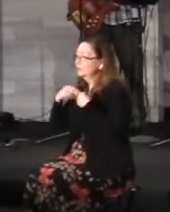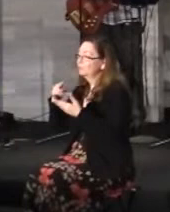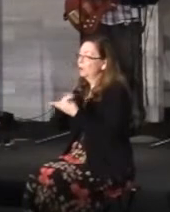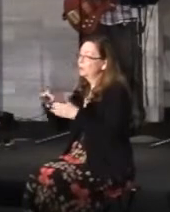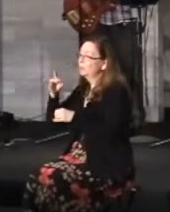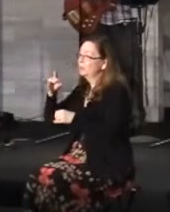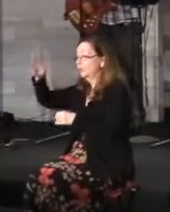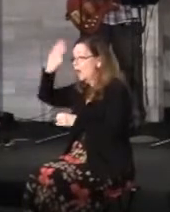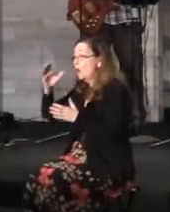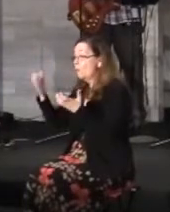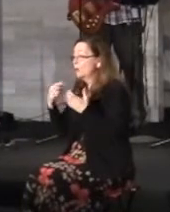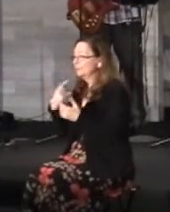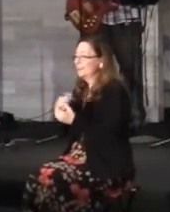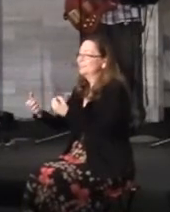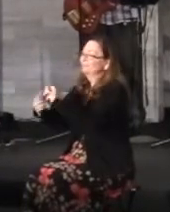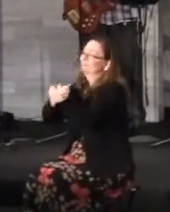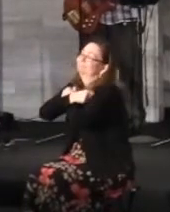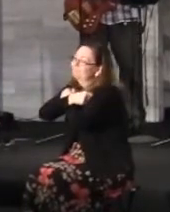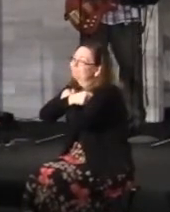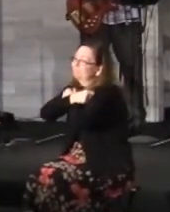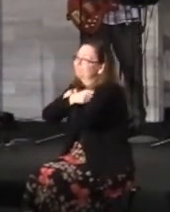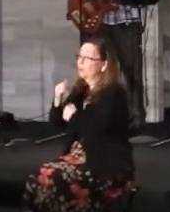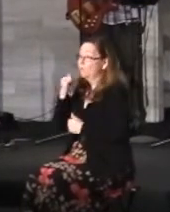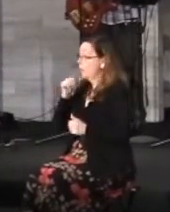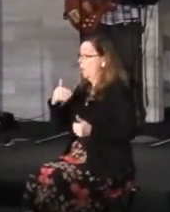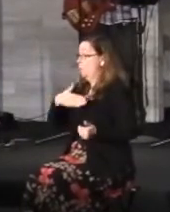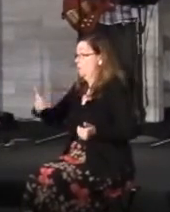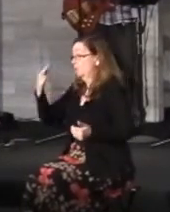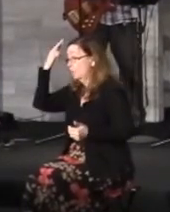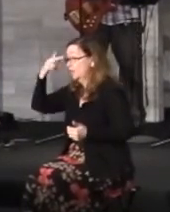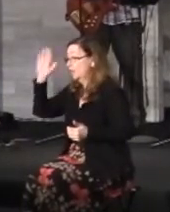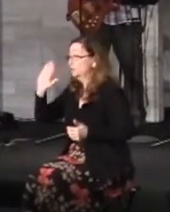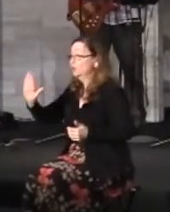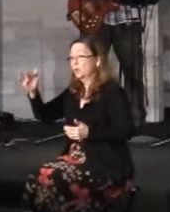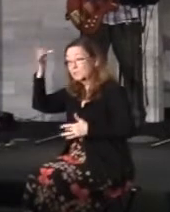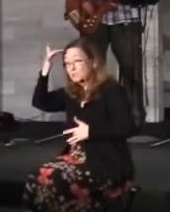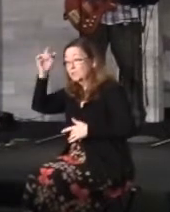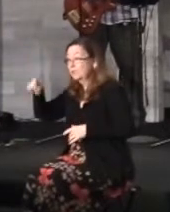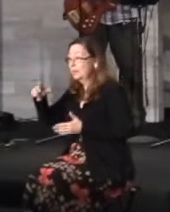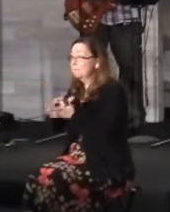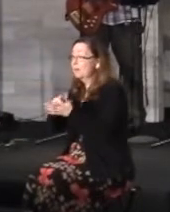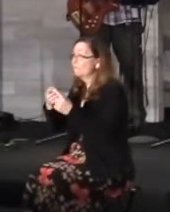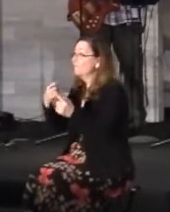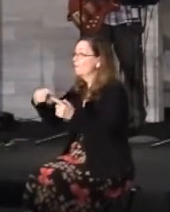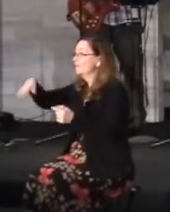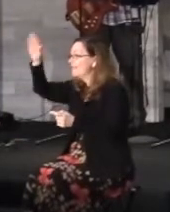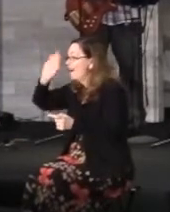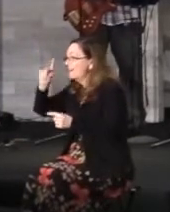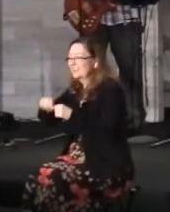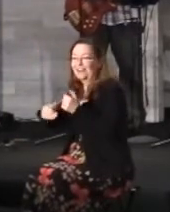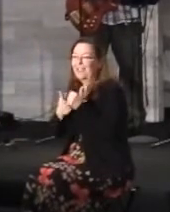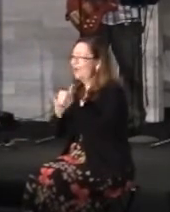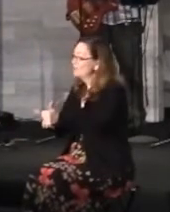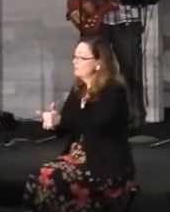And God wants to embrace us. But if you're not willing to recognize that you're ill and you need medicine from the Master, he